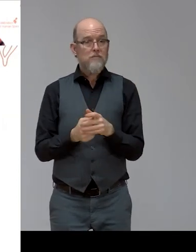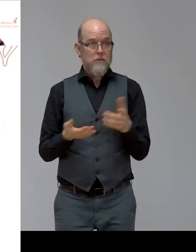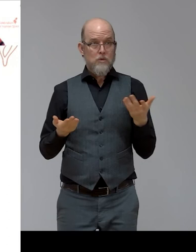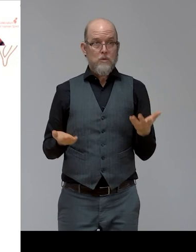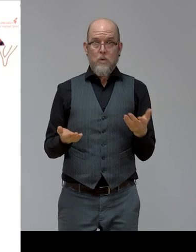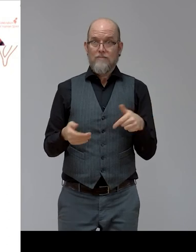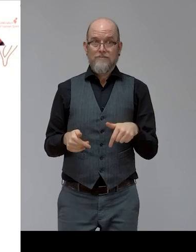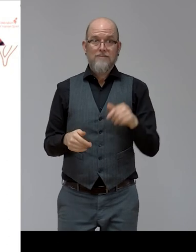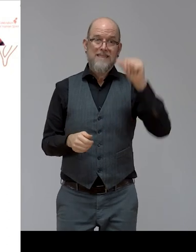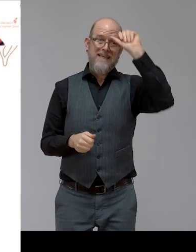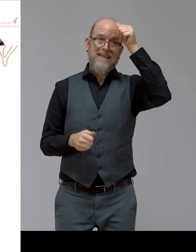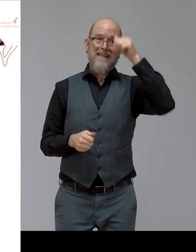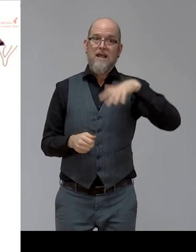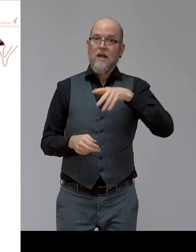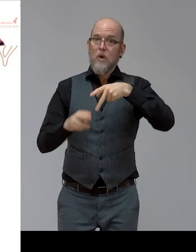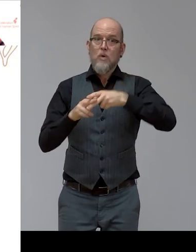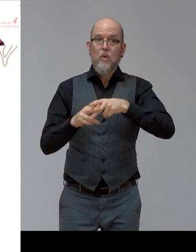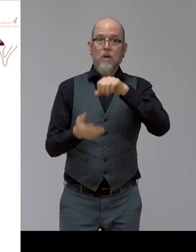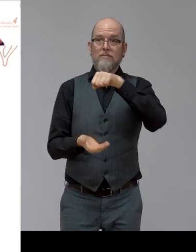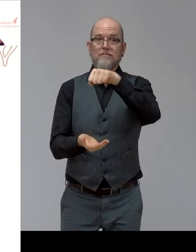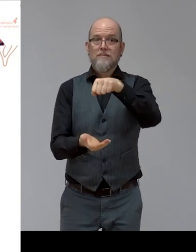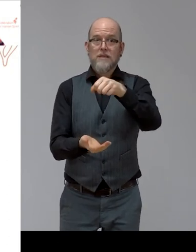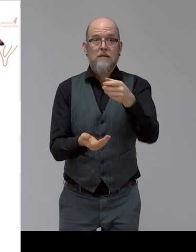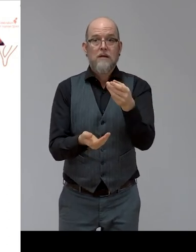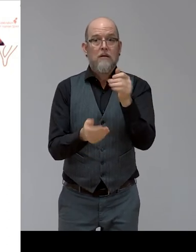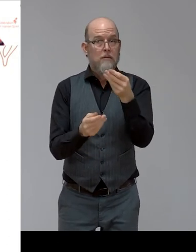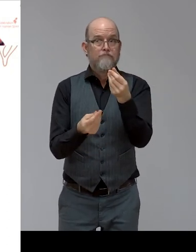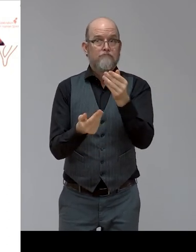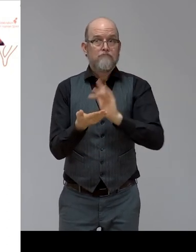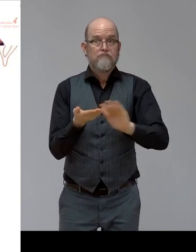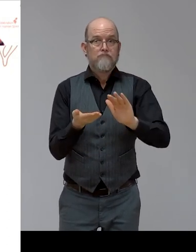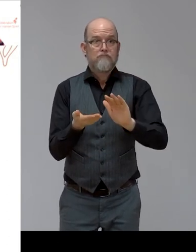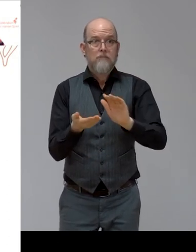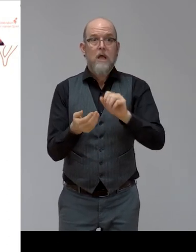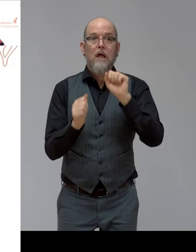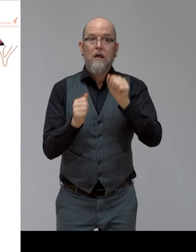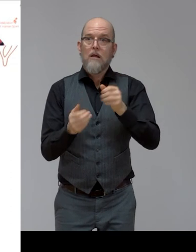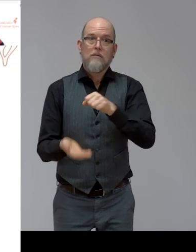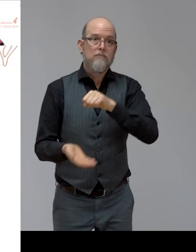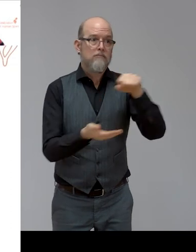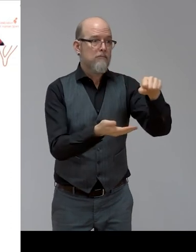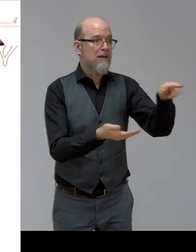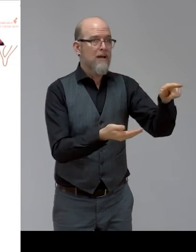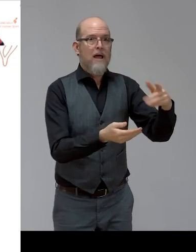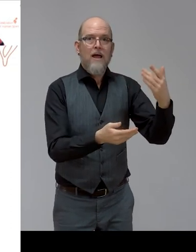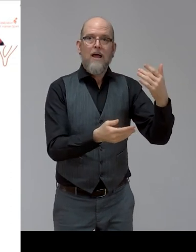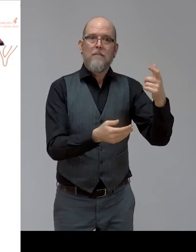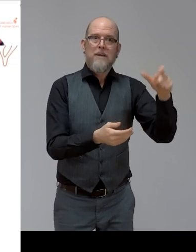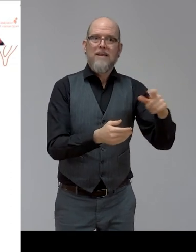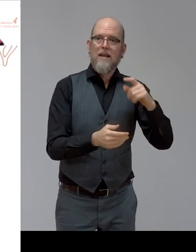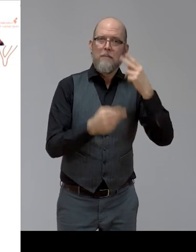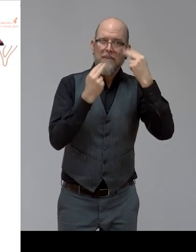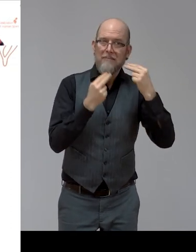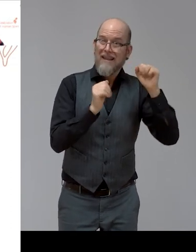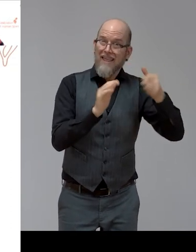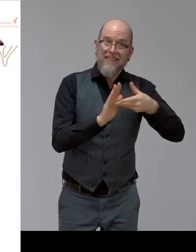tool available for free of cost for the end users. We want to ensure that persons with vision impairment have zero barriers in accessing this tool.